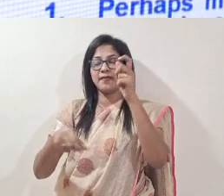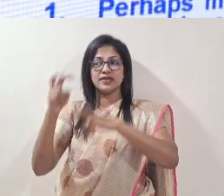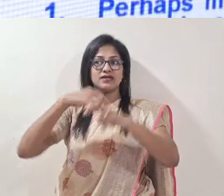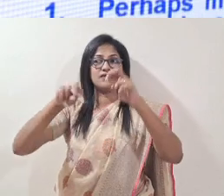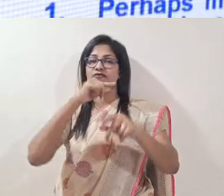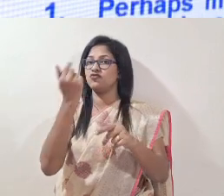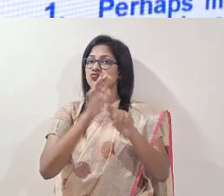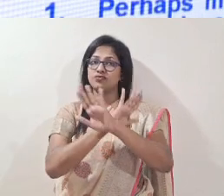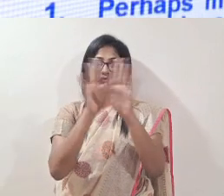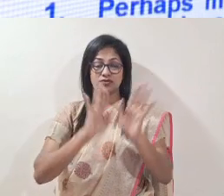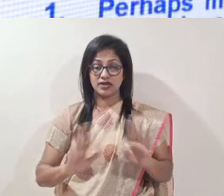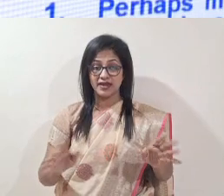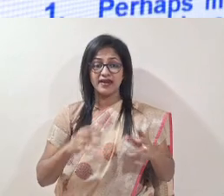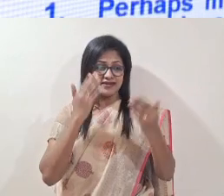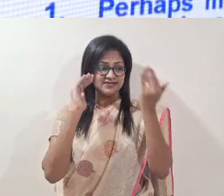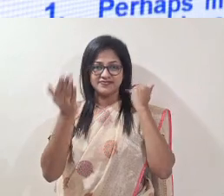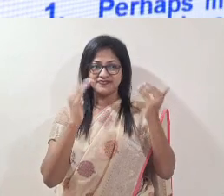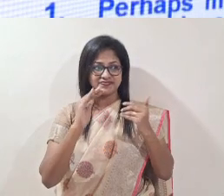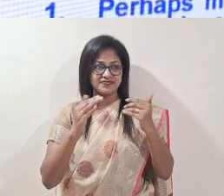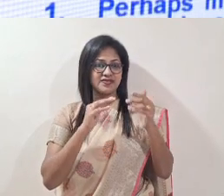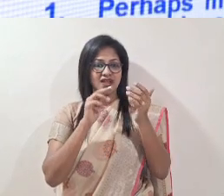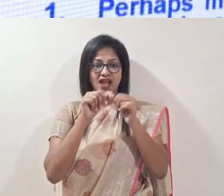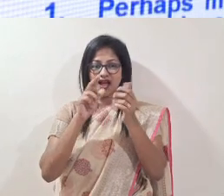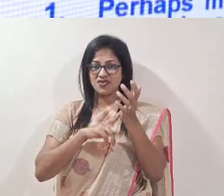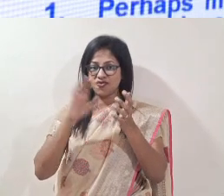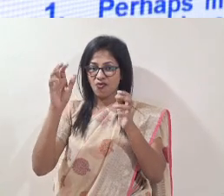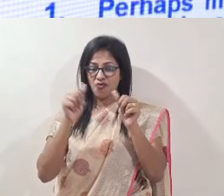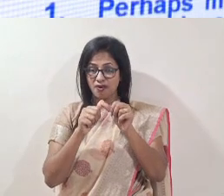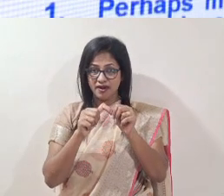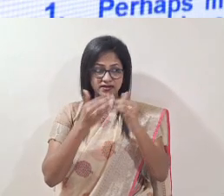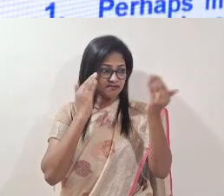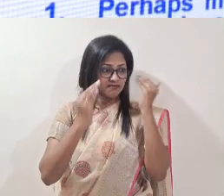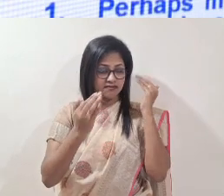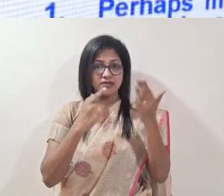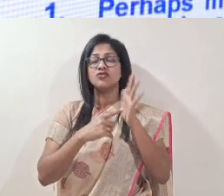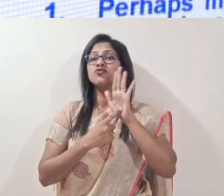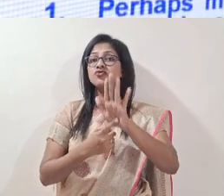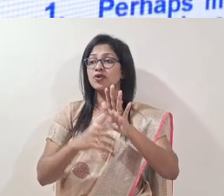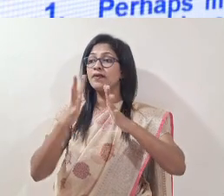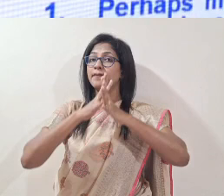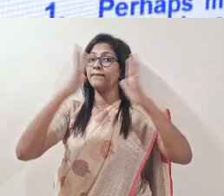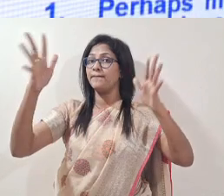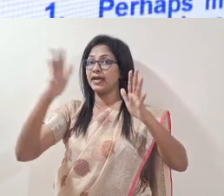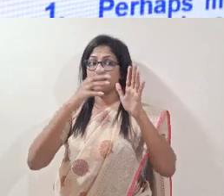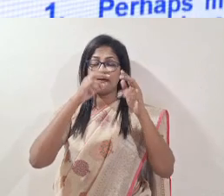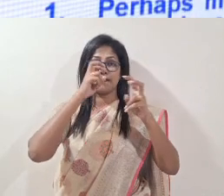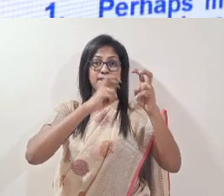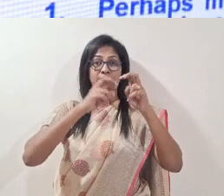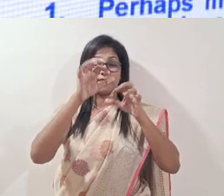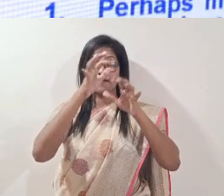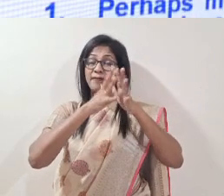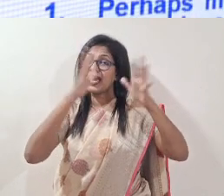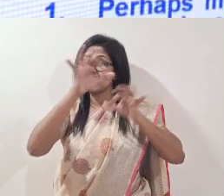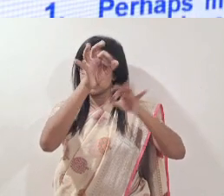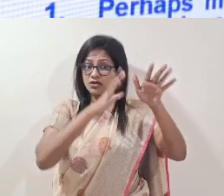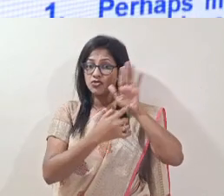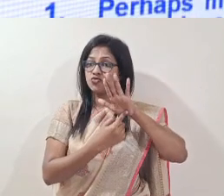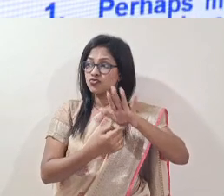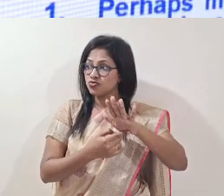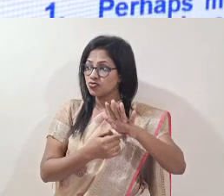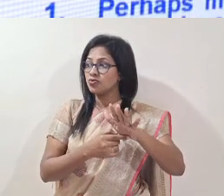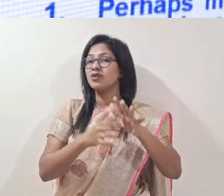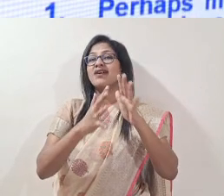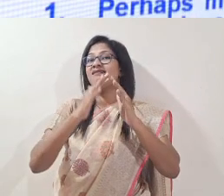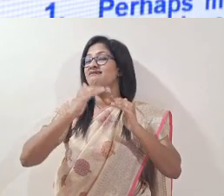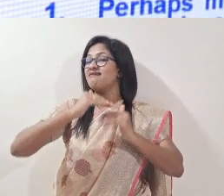Analyzing travel behaviors through one way between subjects of ANOVAs demonstrated that major metro areas reported markedly higher